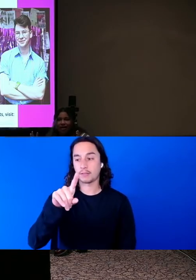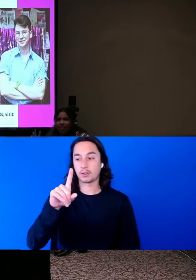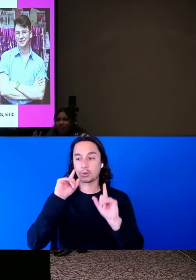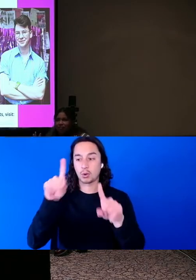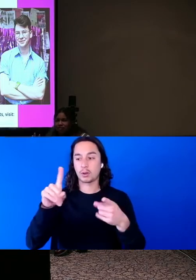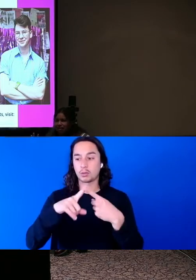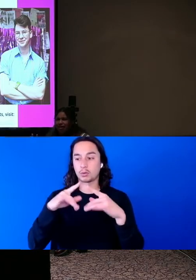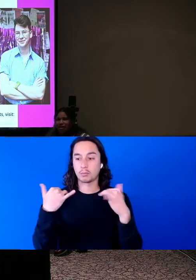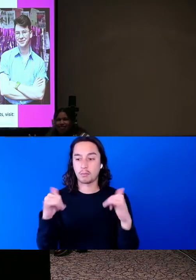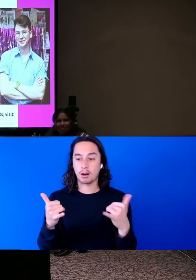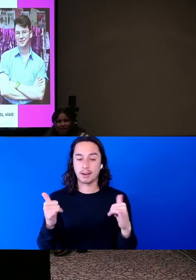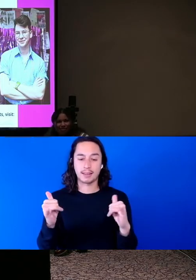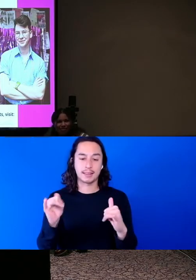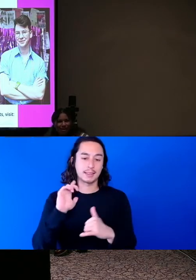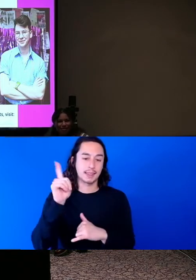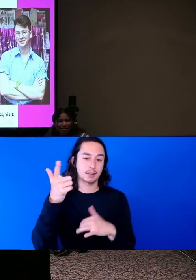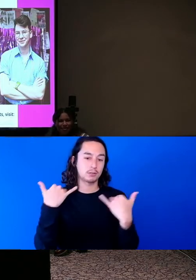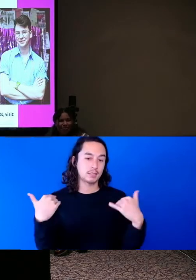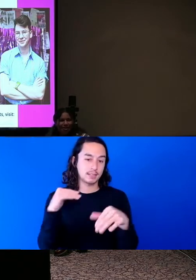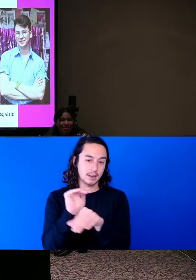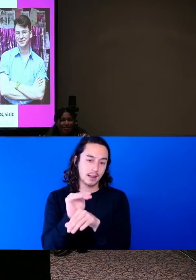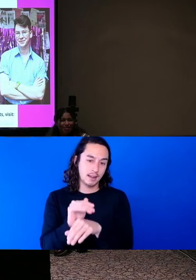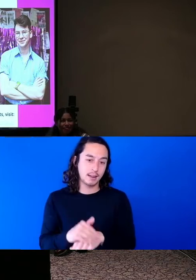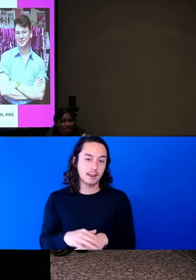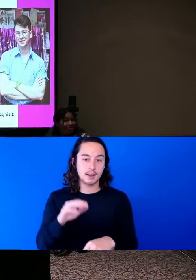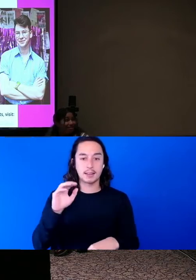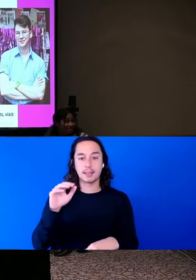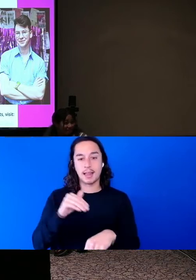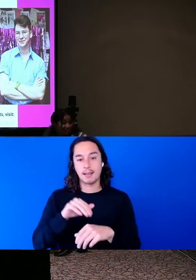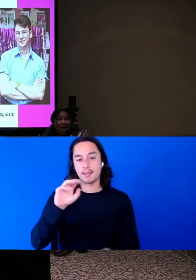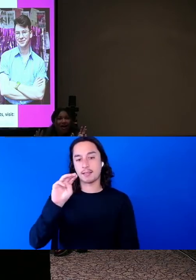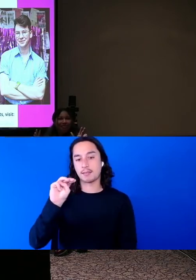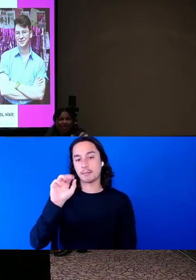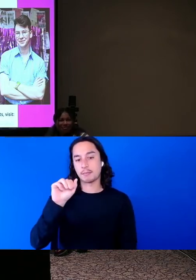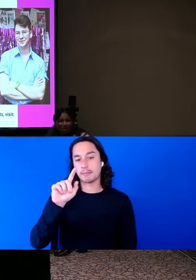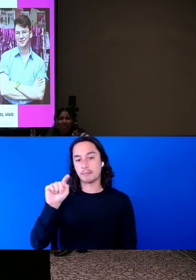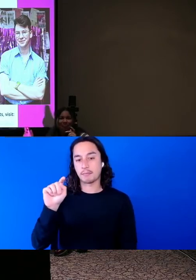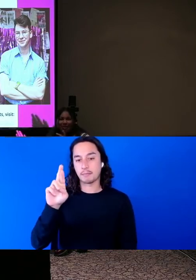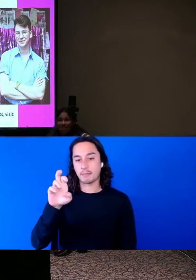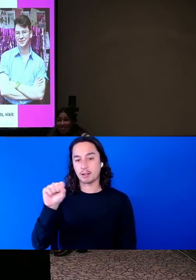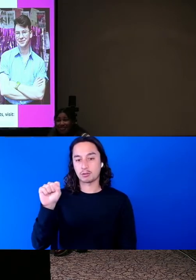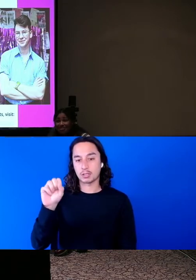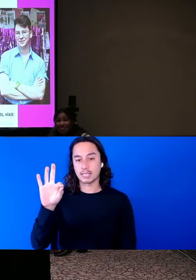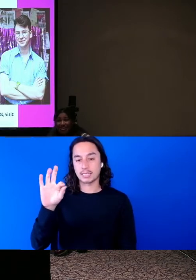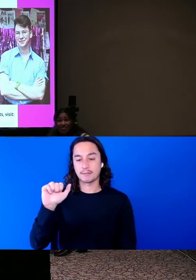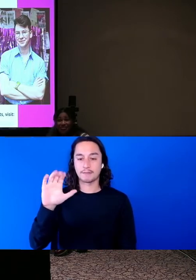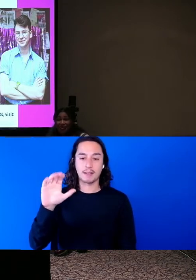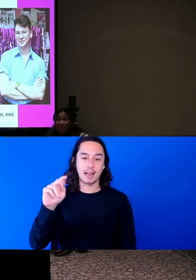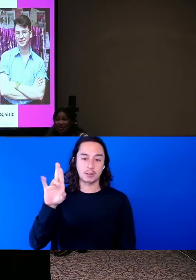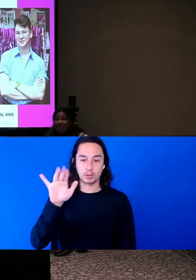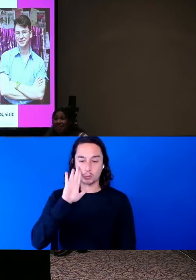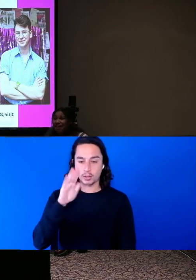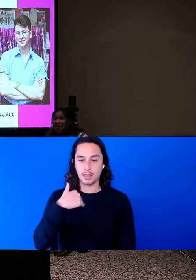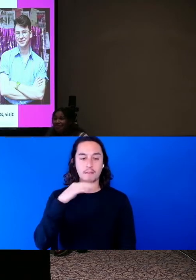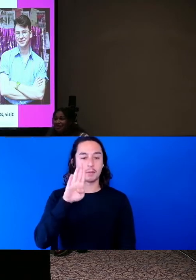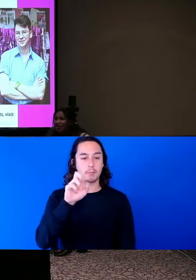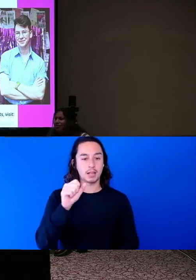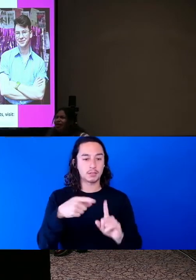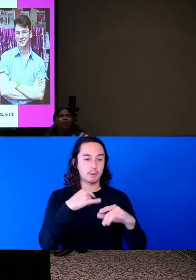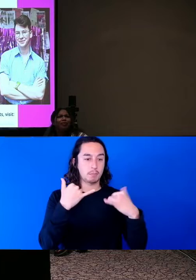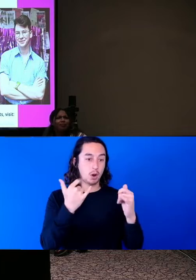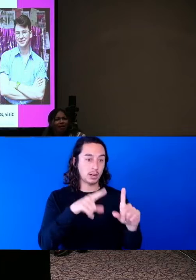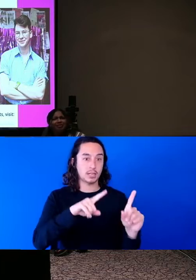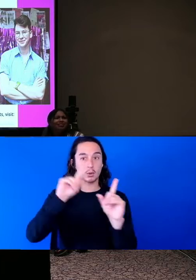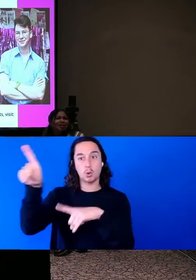later today, tonight at the Mattress Factory, there will be buses going from that party to Kelly Strayhorn.